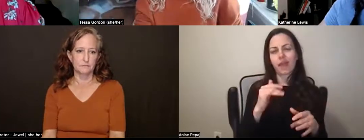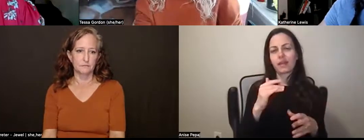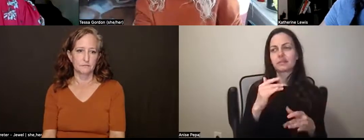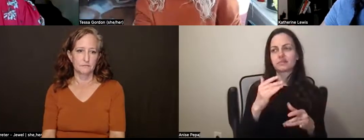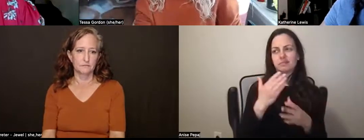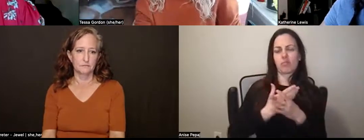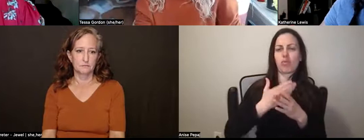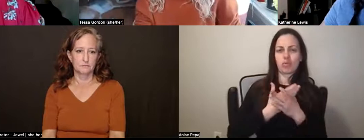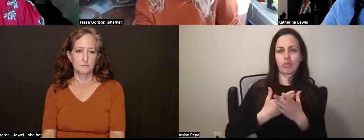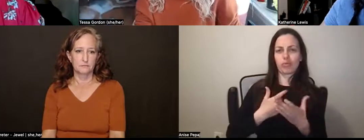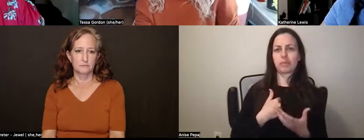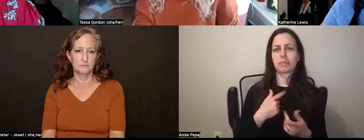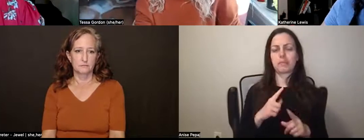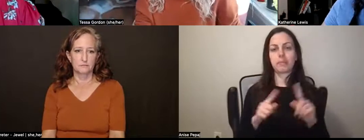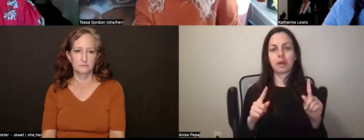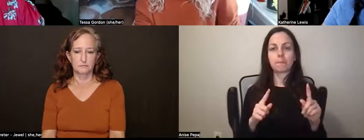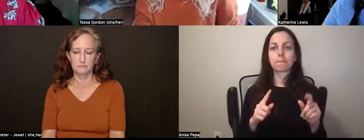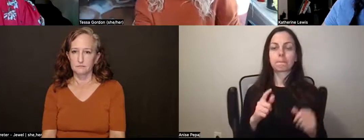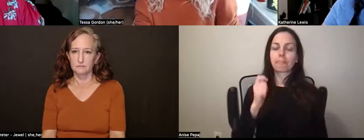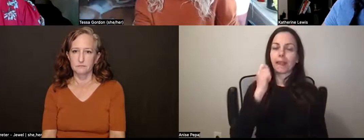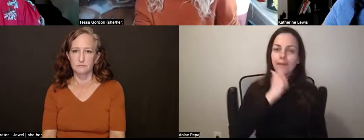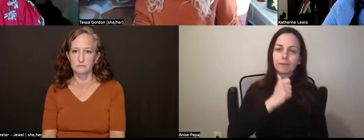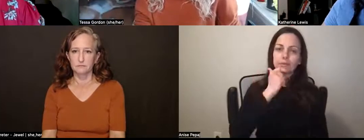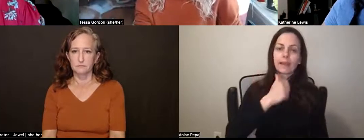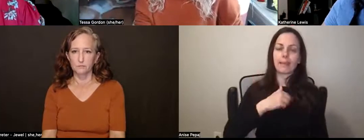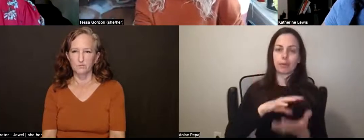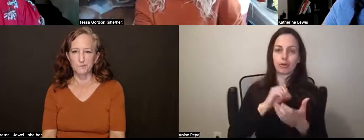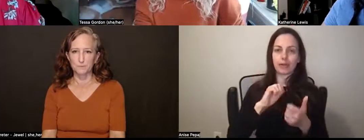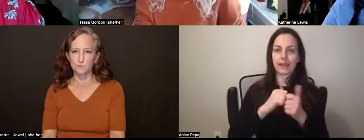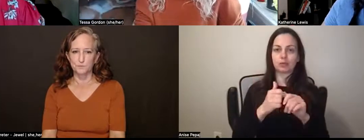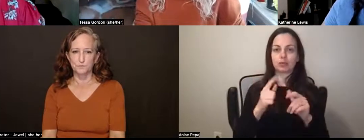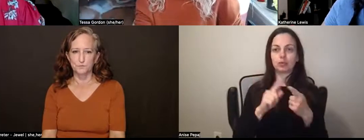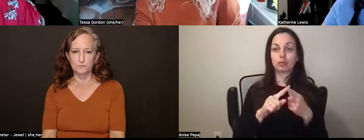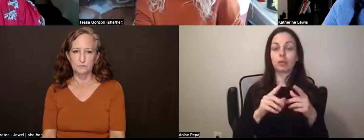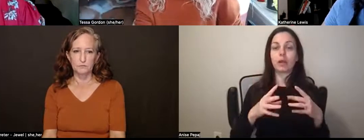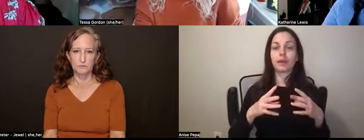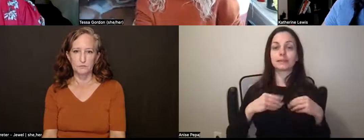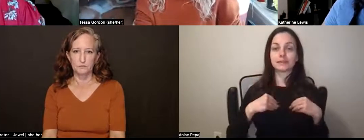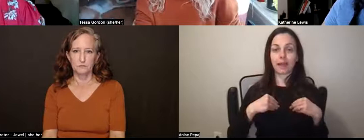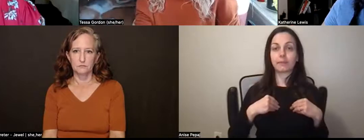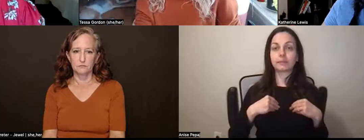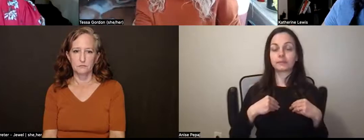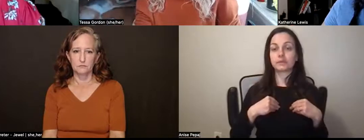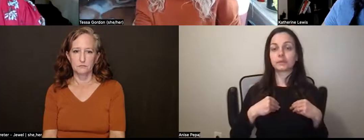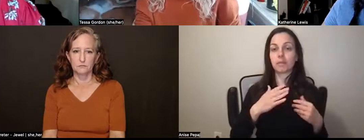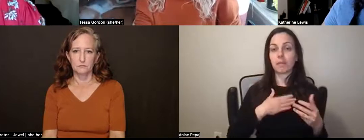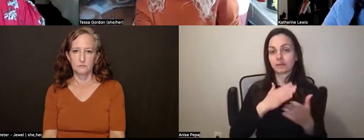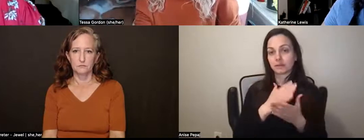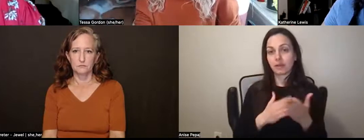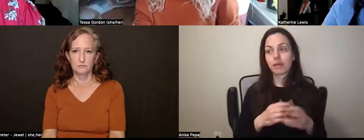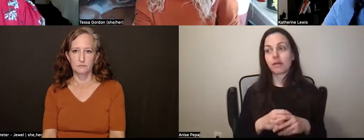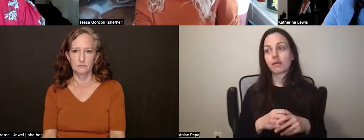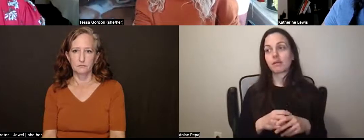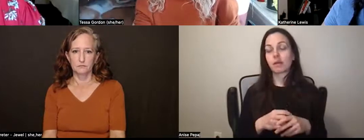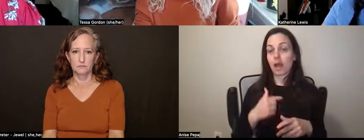me. But each and every day, I'm learning how to accept what my portion is. I grew up, in a